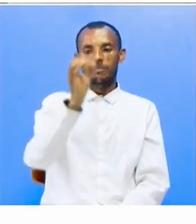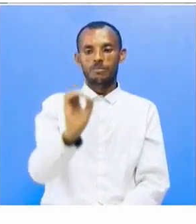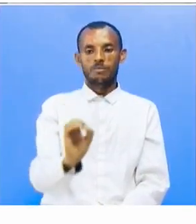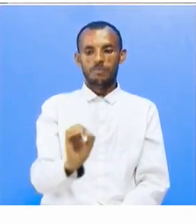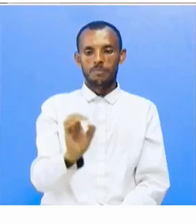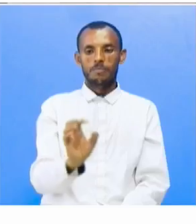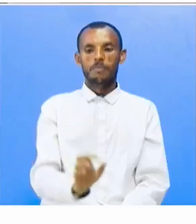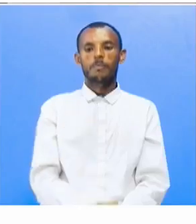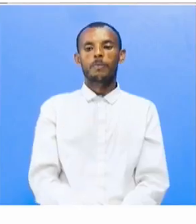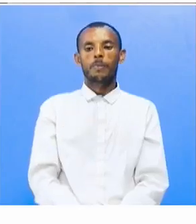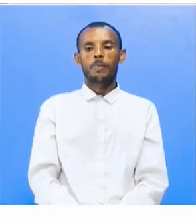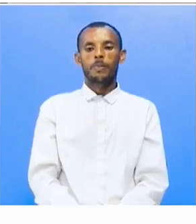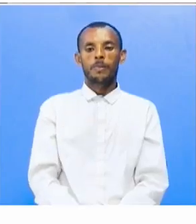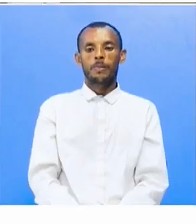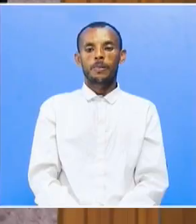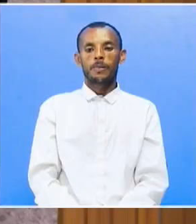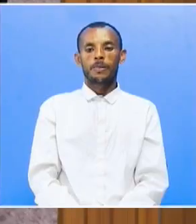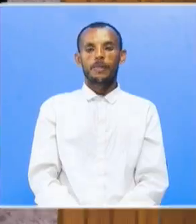7%.